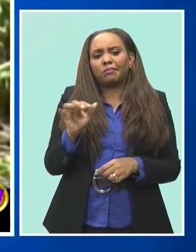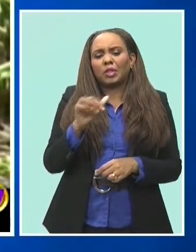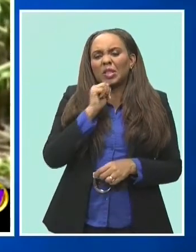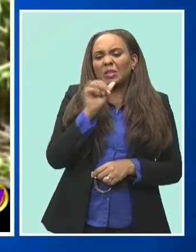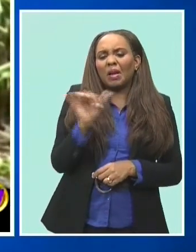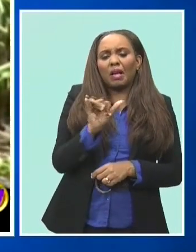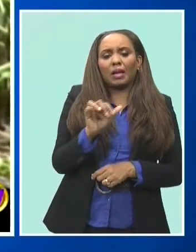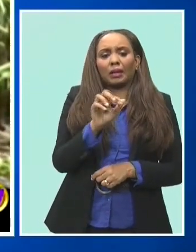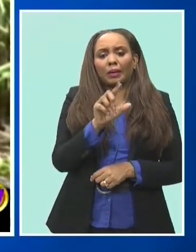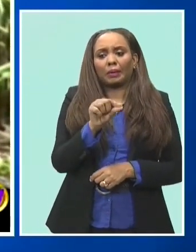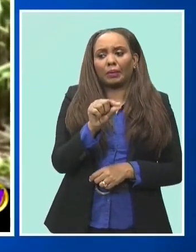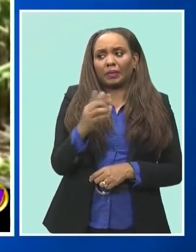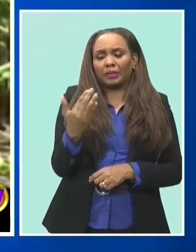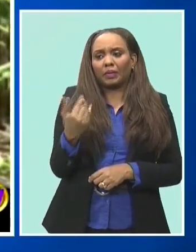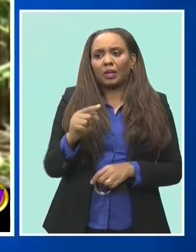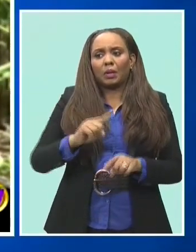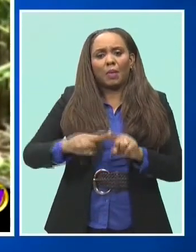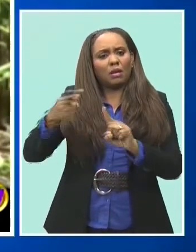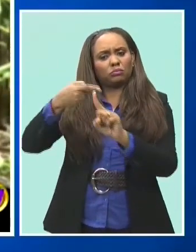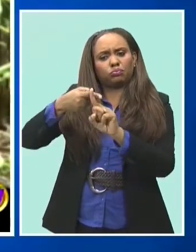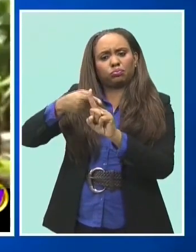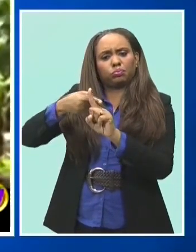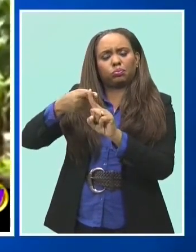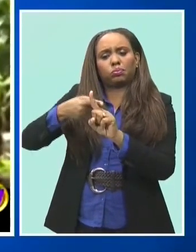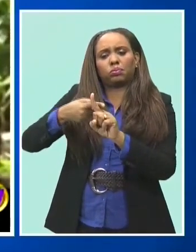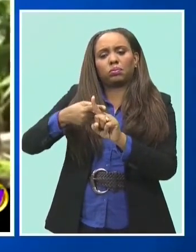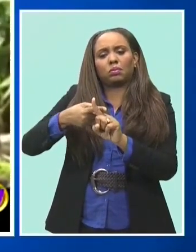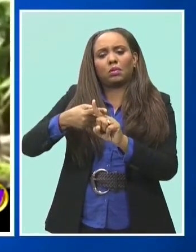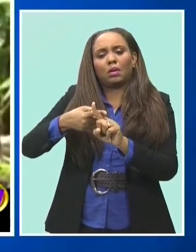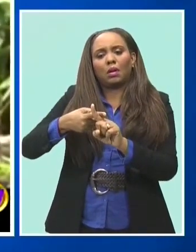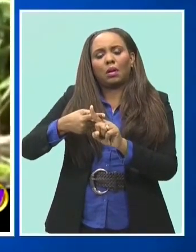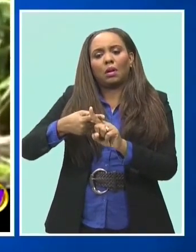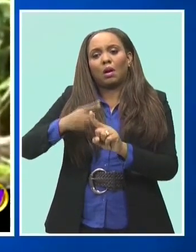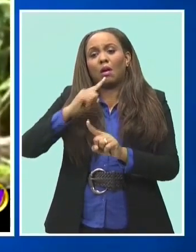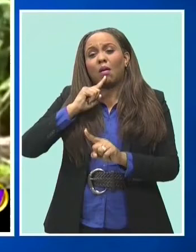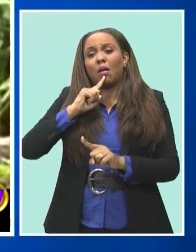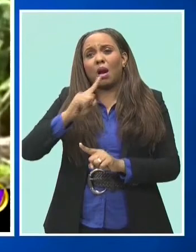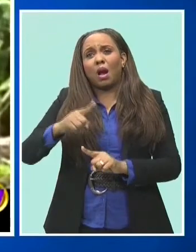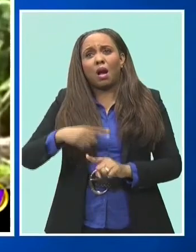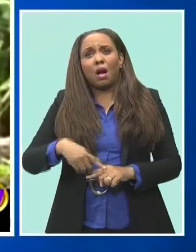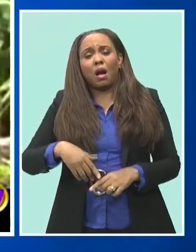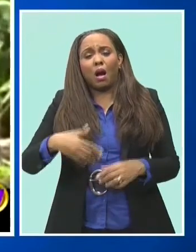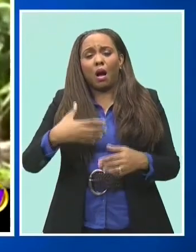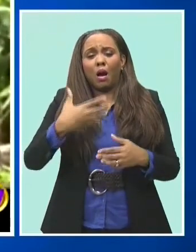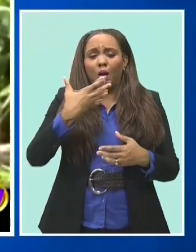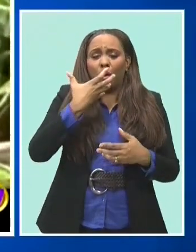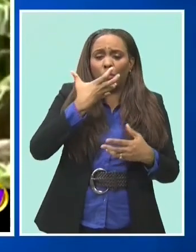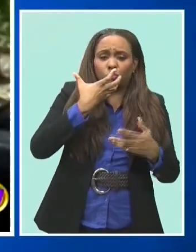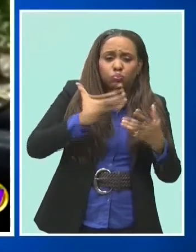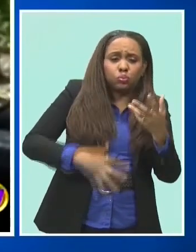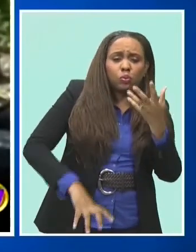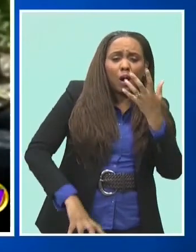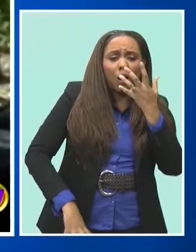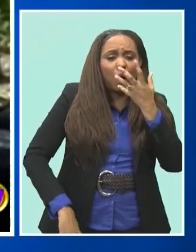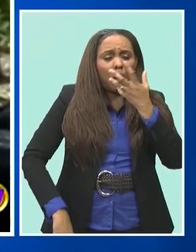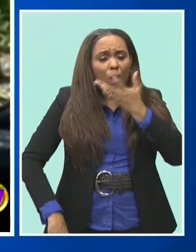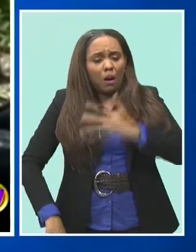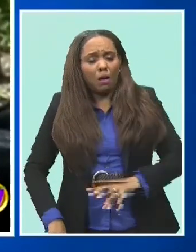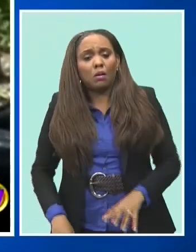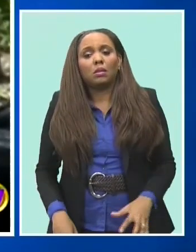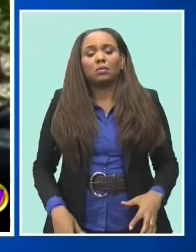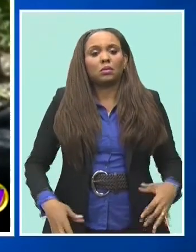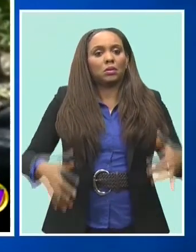the temperatures that we have experienced this time around was really skyrocketed. The conditions